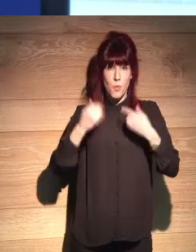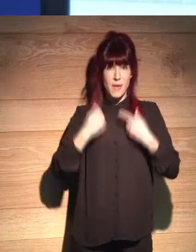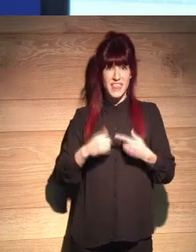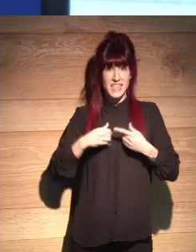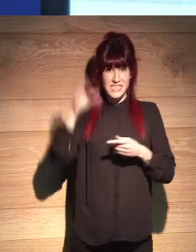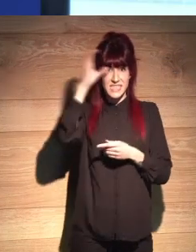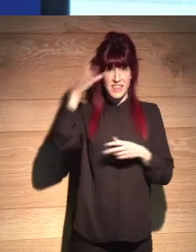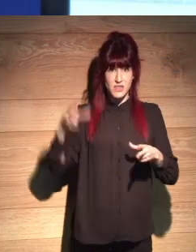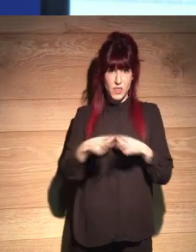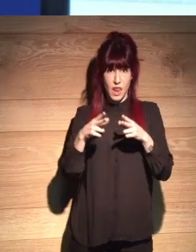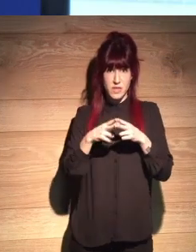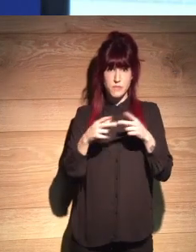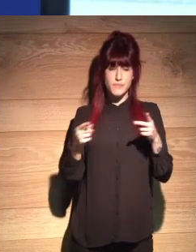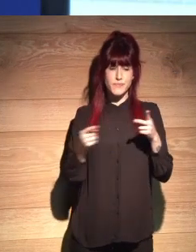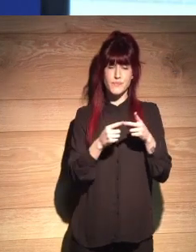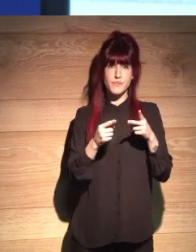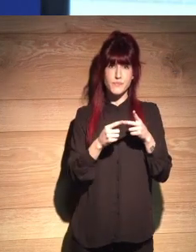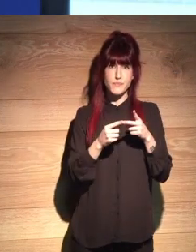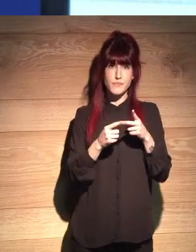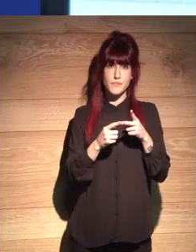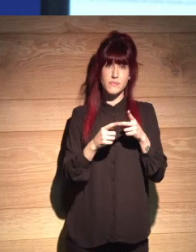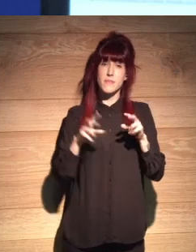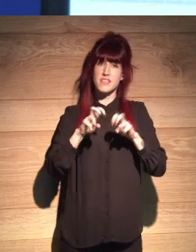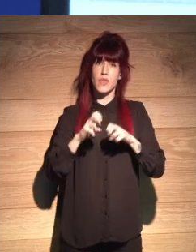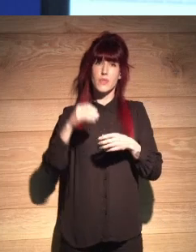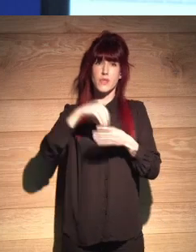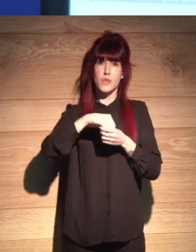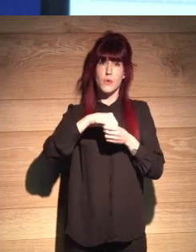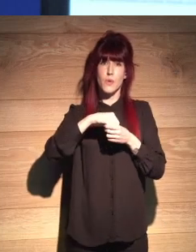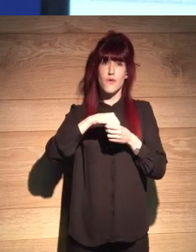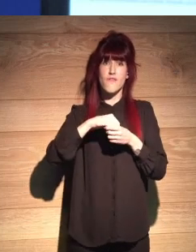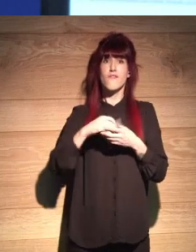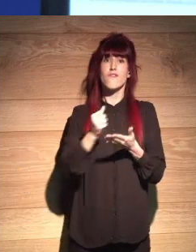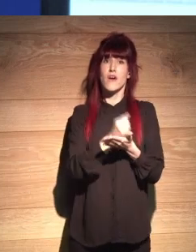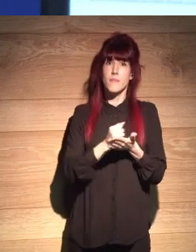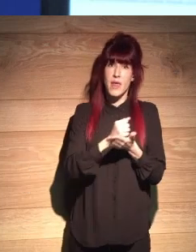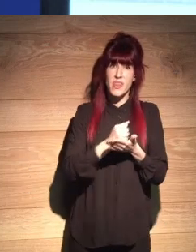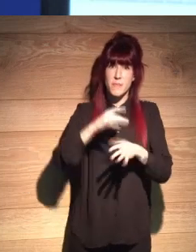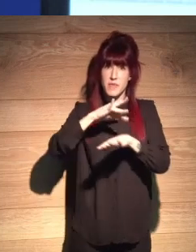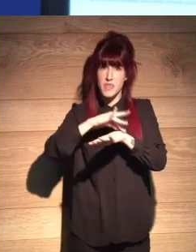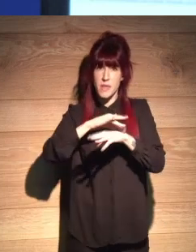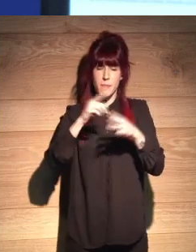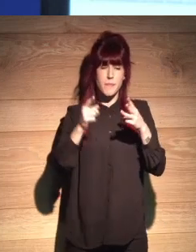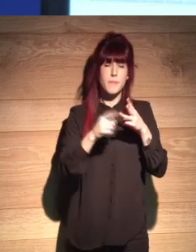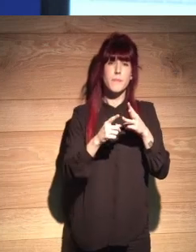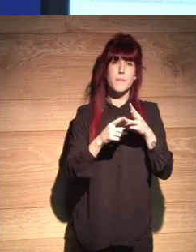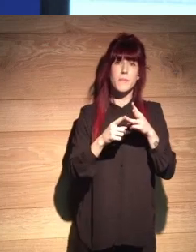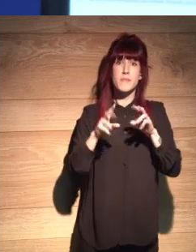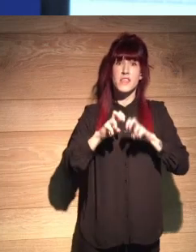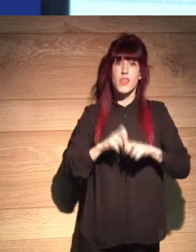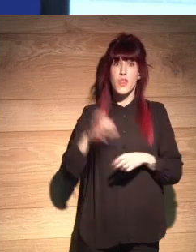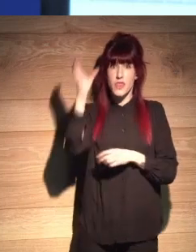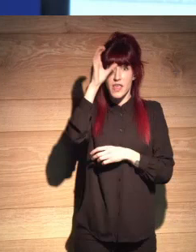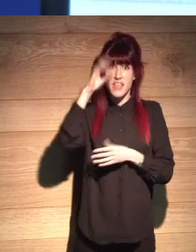science, research within medicine and pharmacy, research within science and